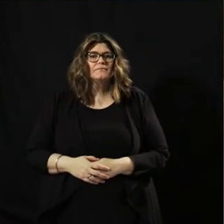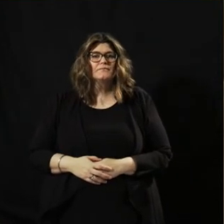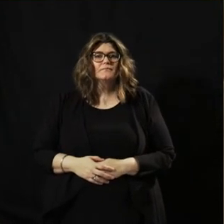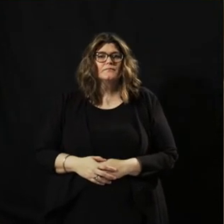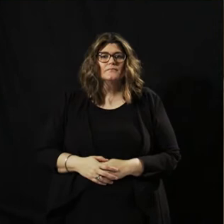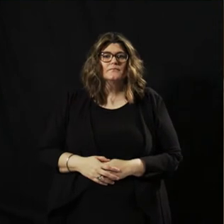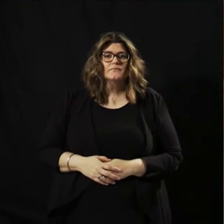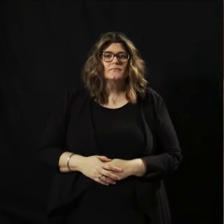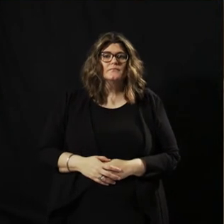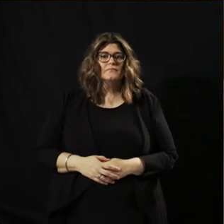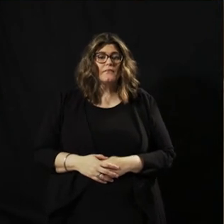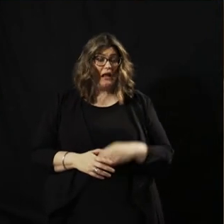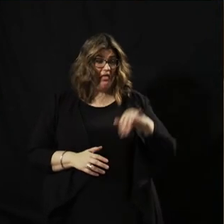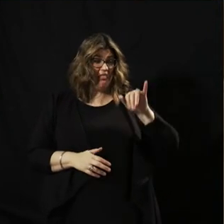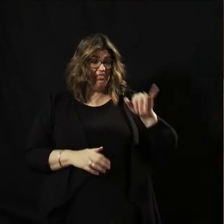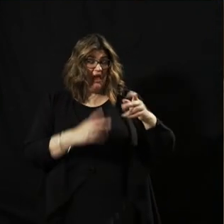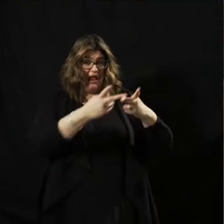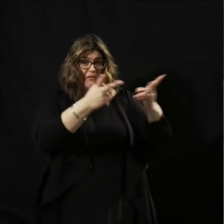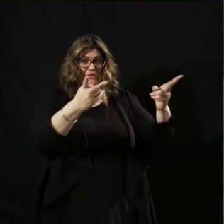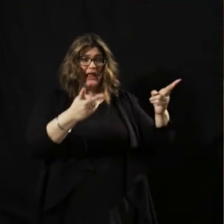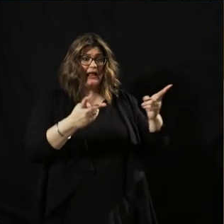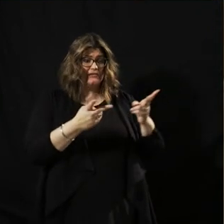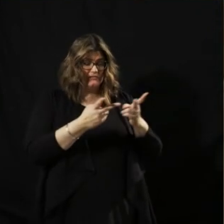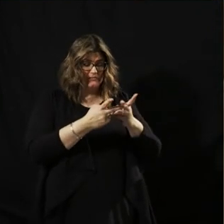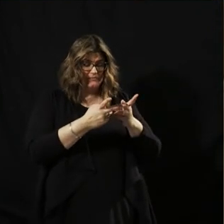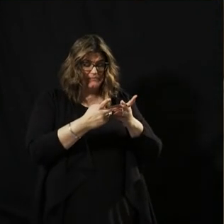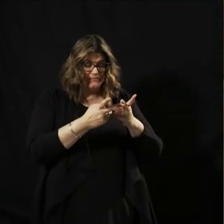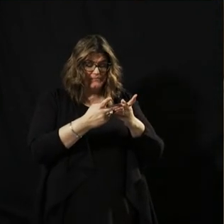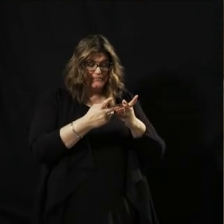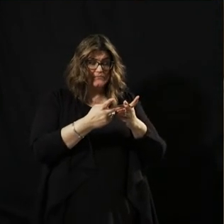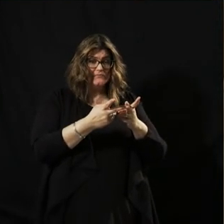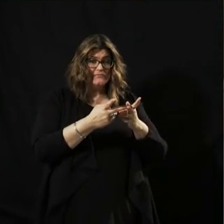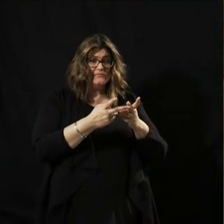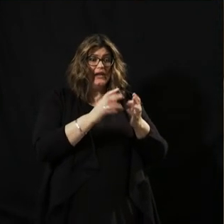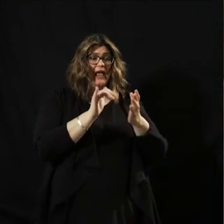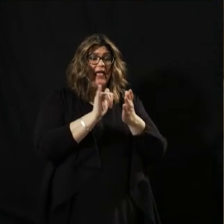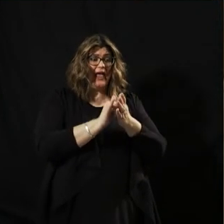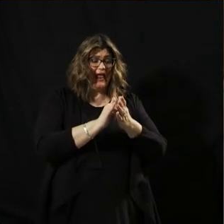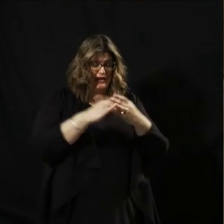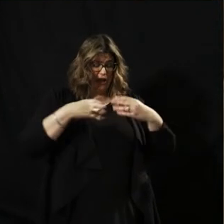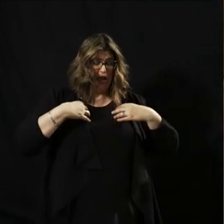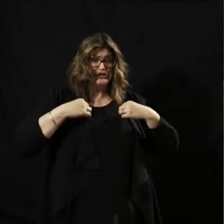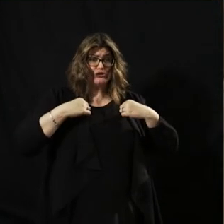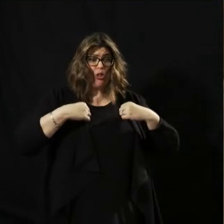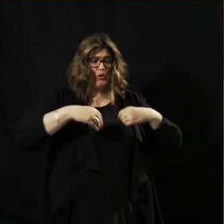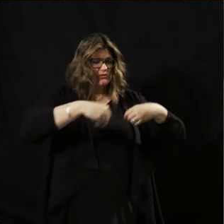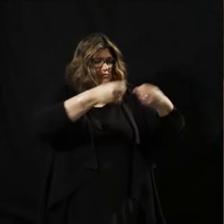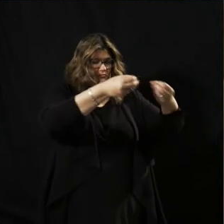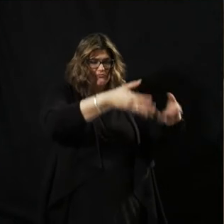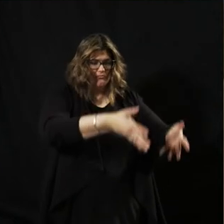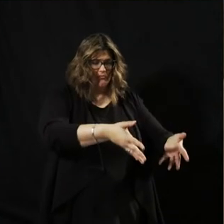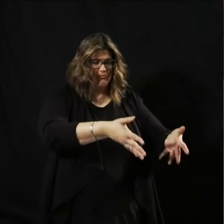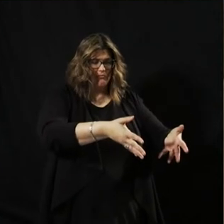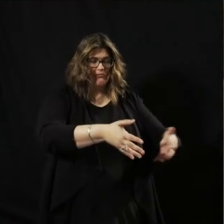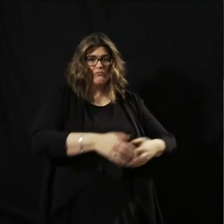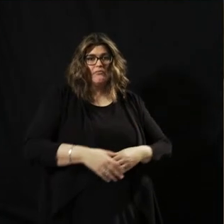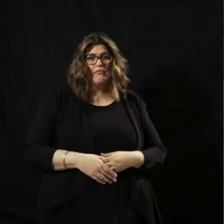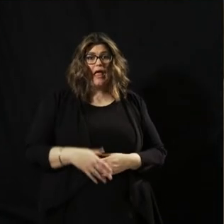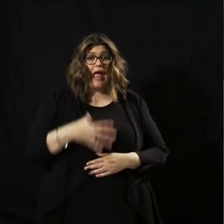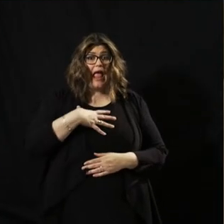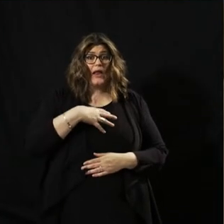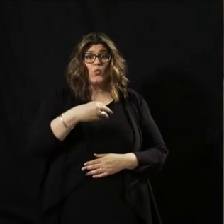appearance was like lightning, and his clothing was white as snow.